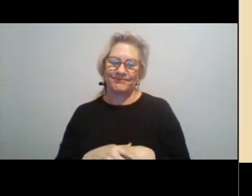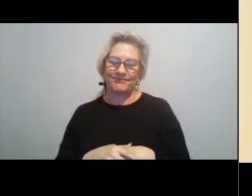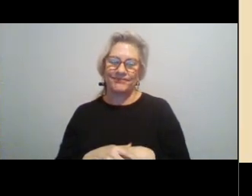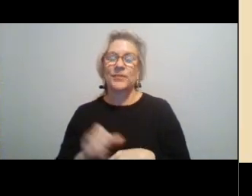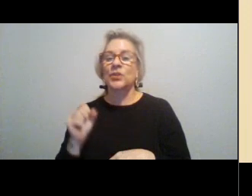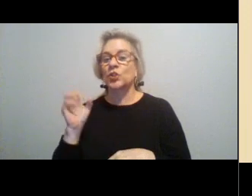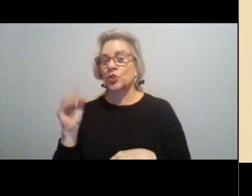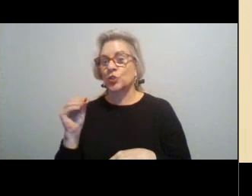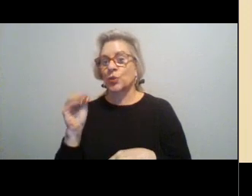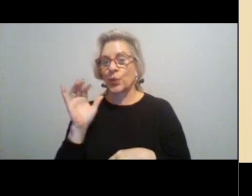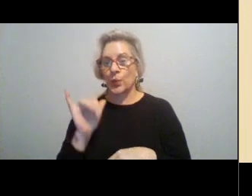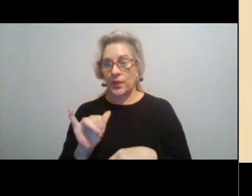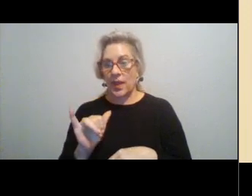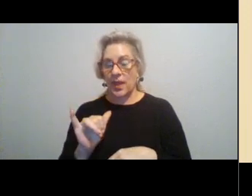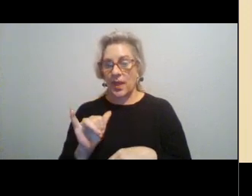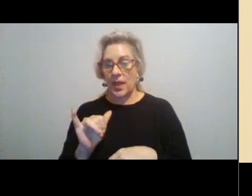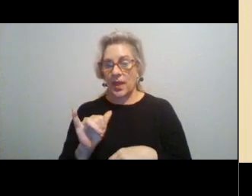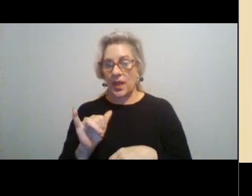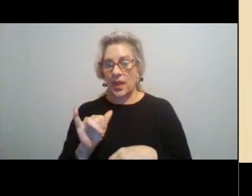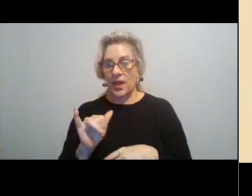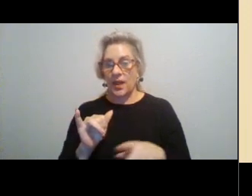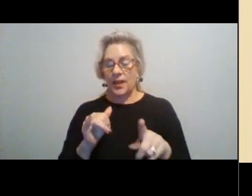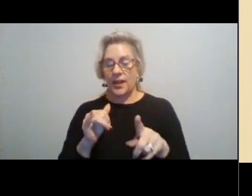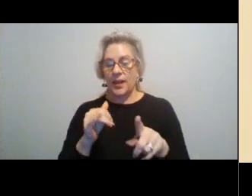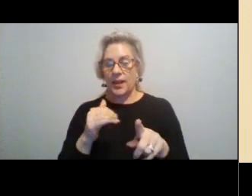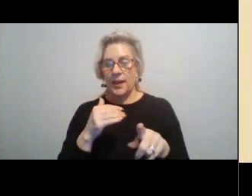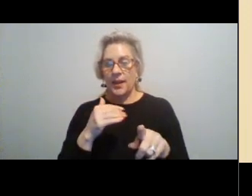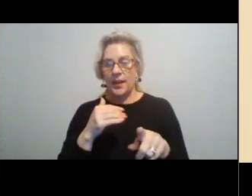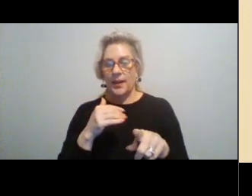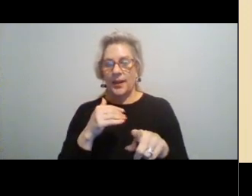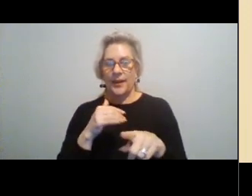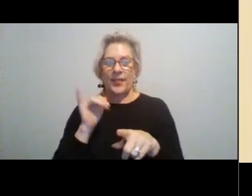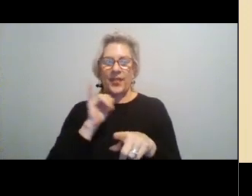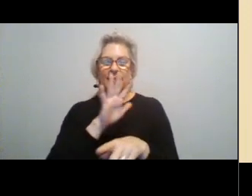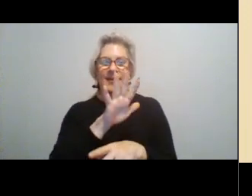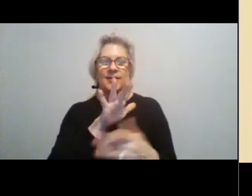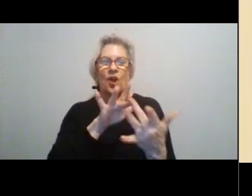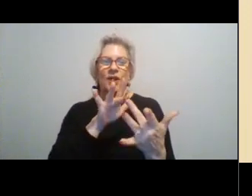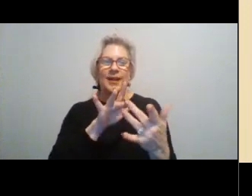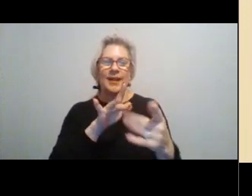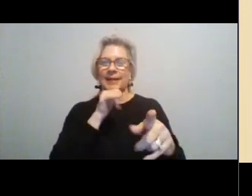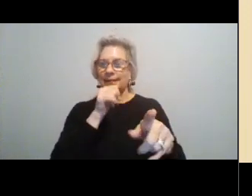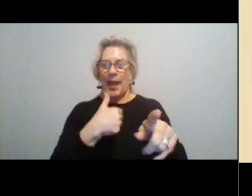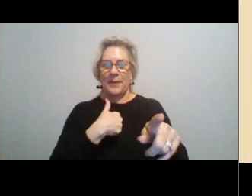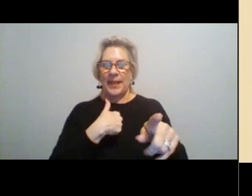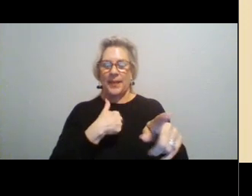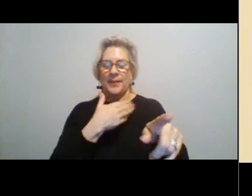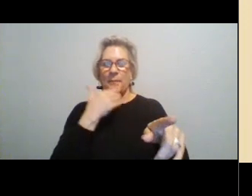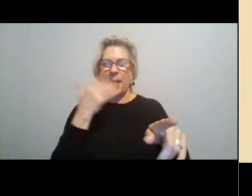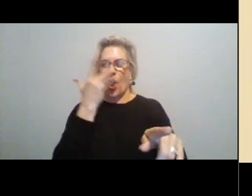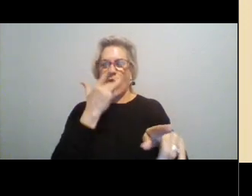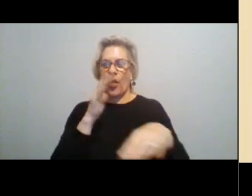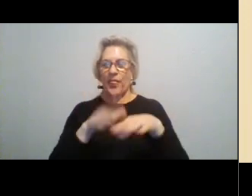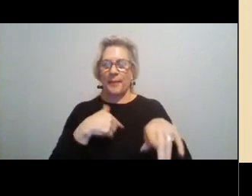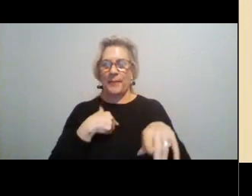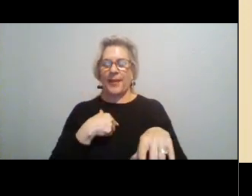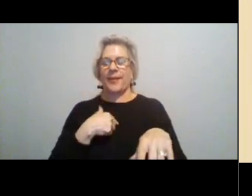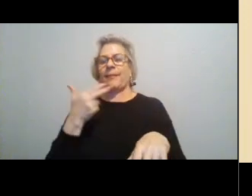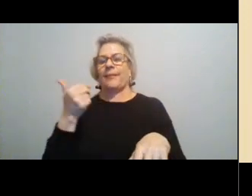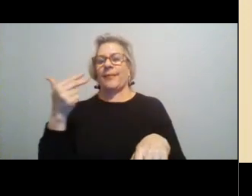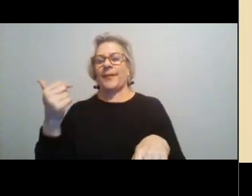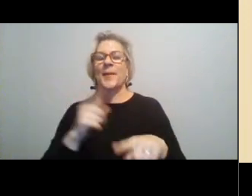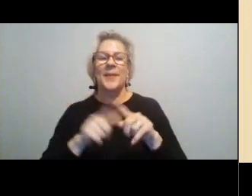So that is not me. Ron Quigley is a much better looking man than me, but that is his contact information. But I am happy to take any questions. I also